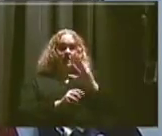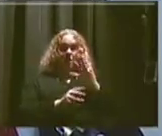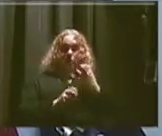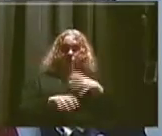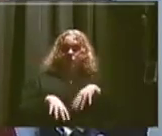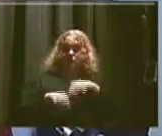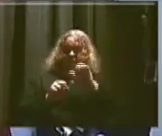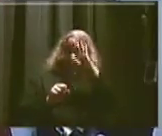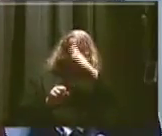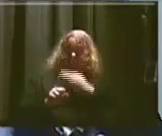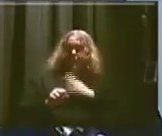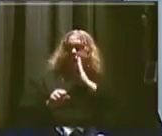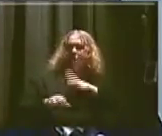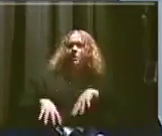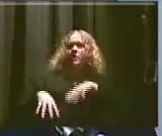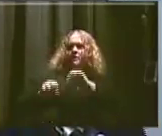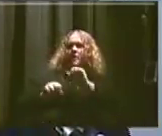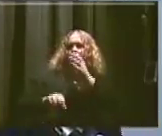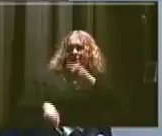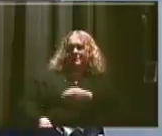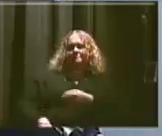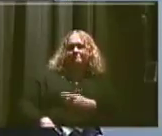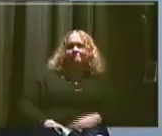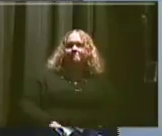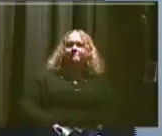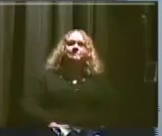guy. Alexander Krenzel.